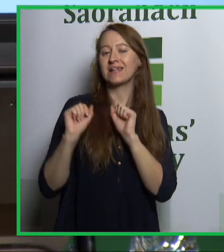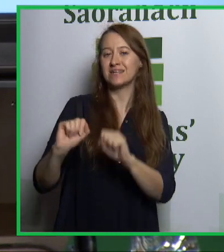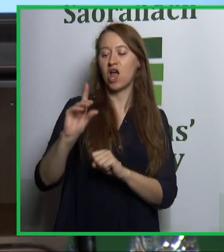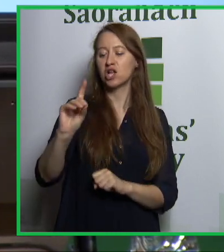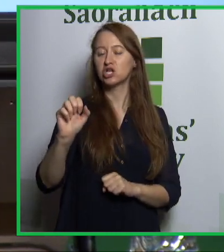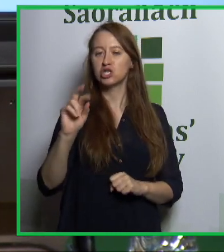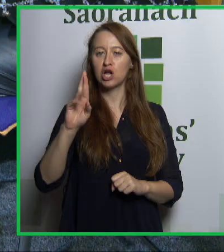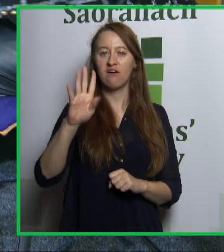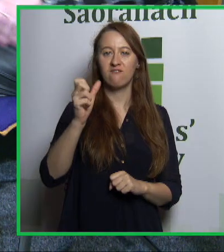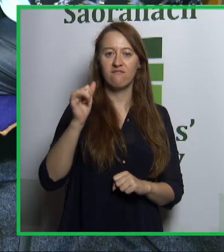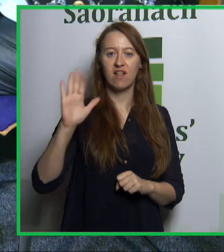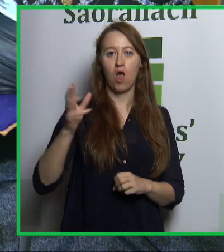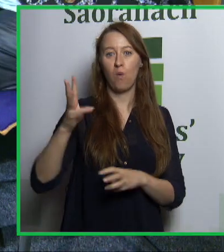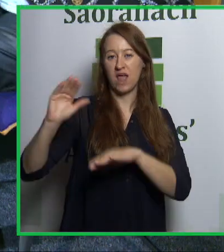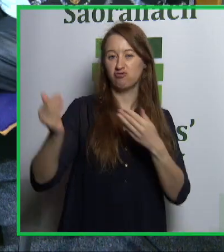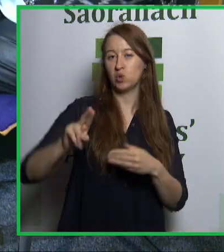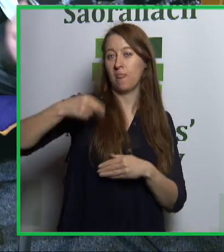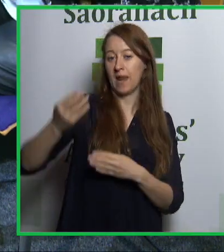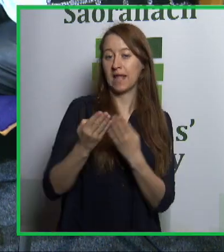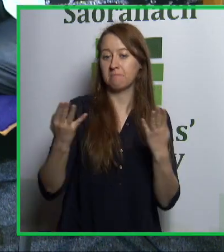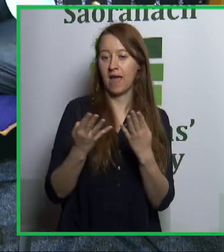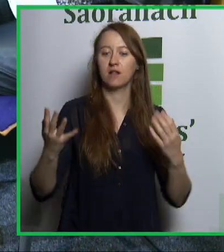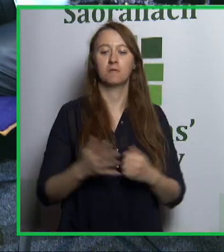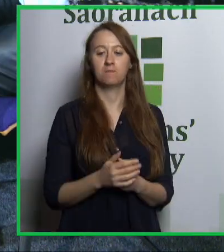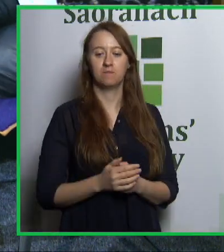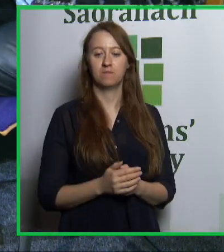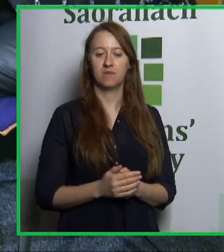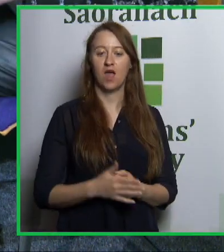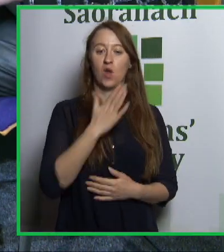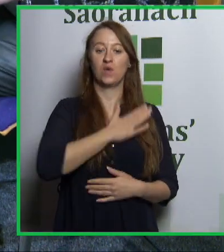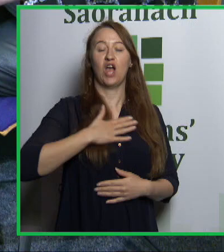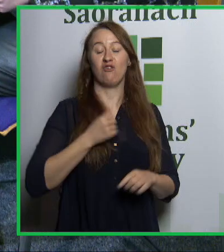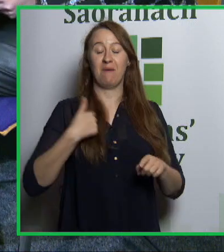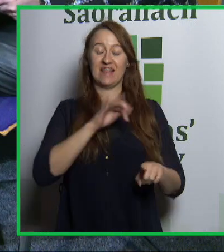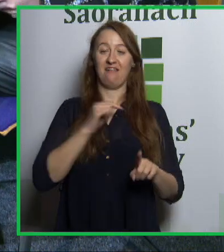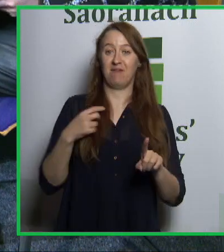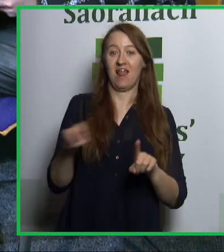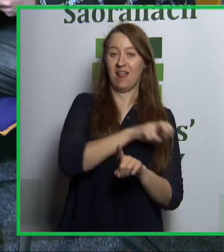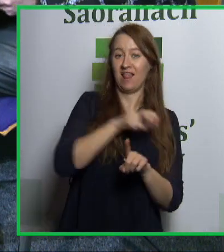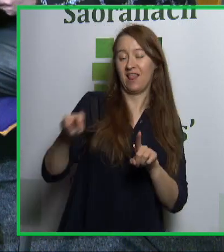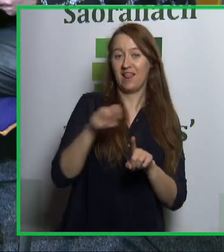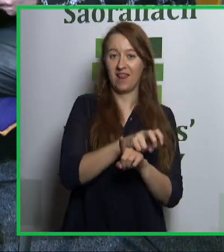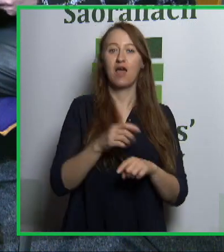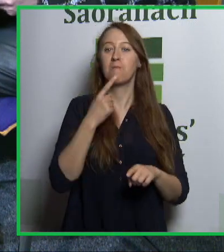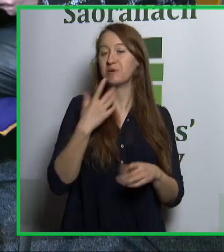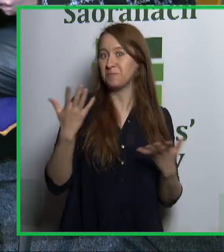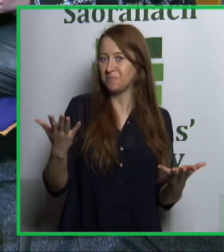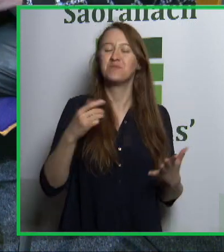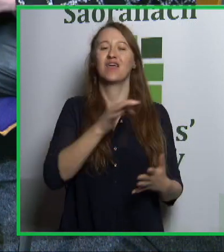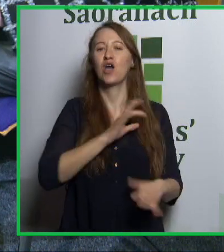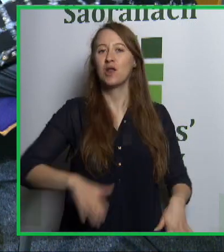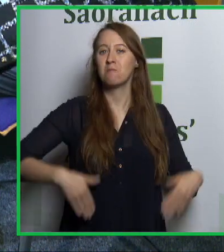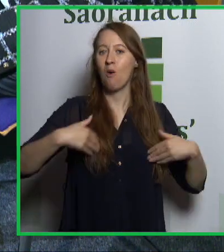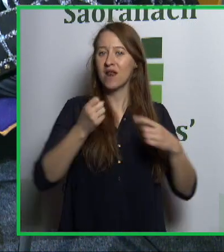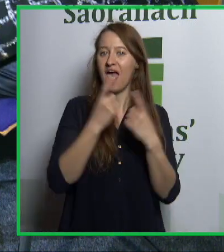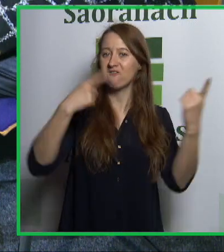much, Dearbhail. Thank you very, very much, and sorry, Shannon, for moving back and forward. Good morning, everyone. It's really, really wonderful